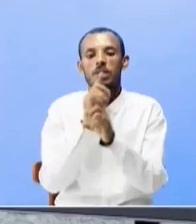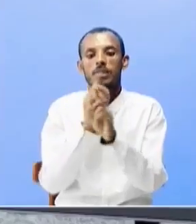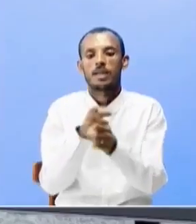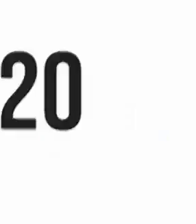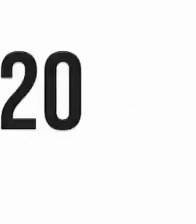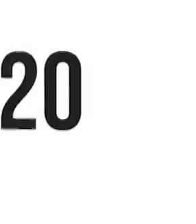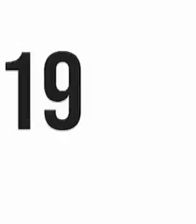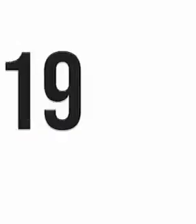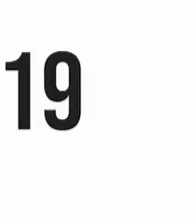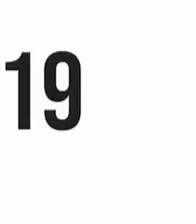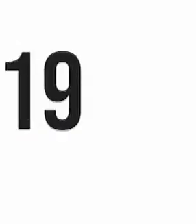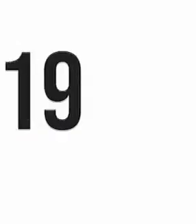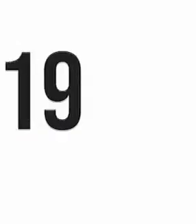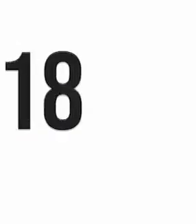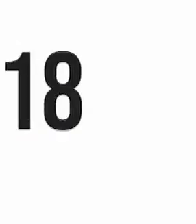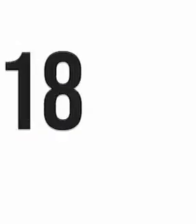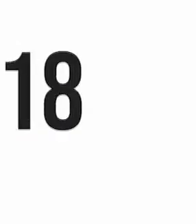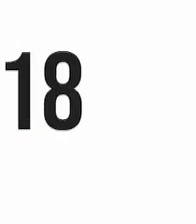seconds for this.